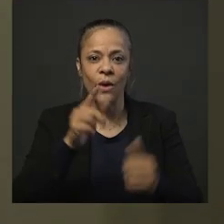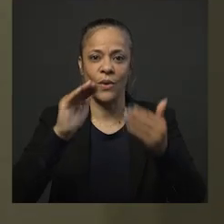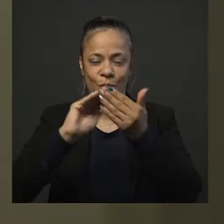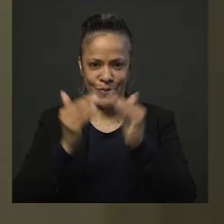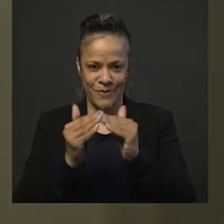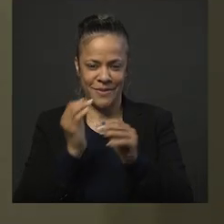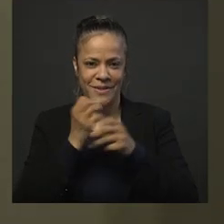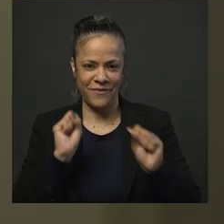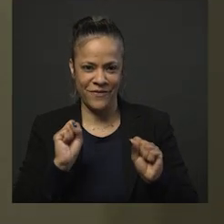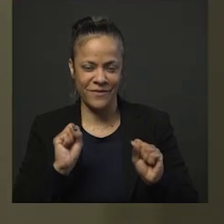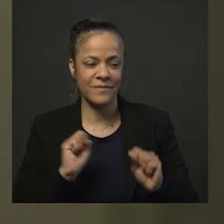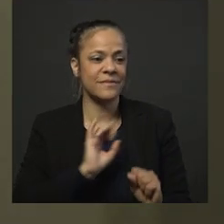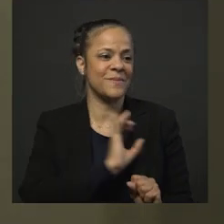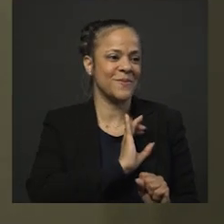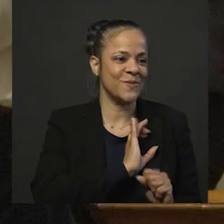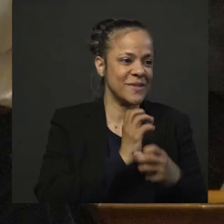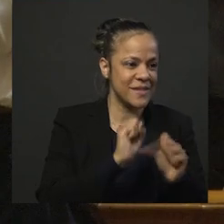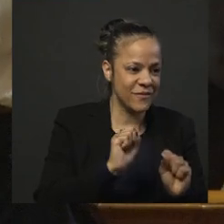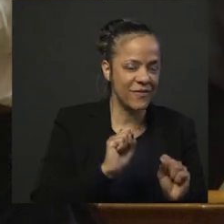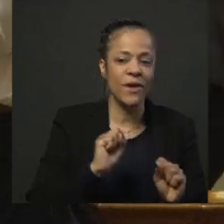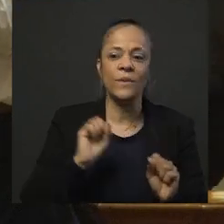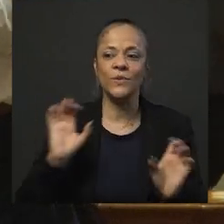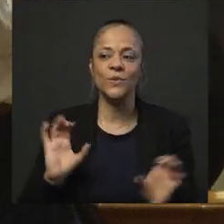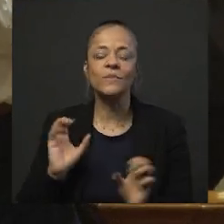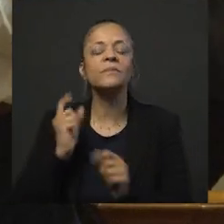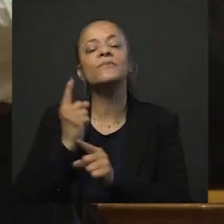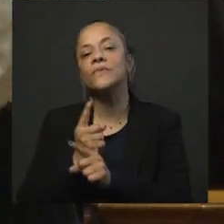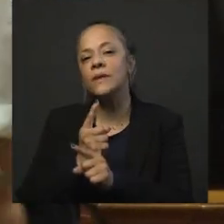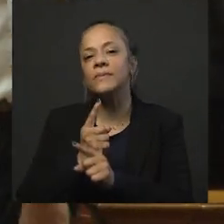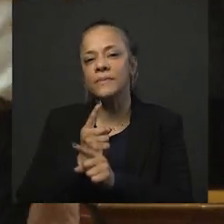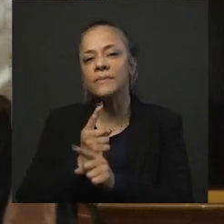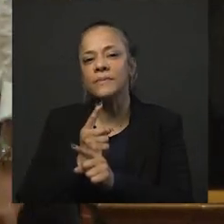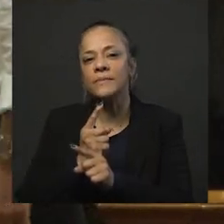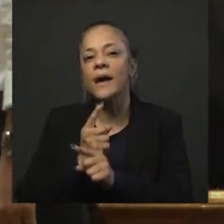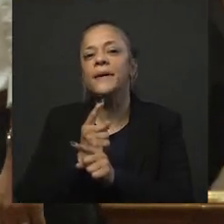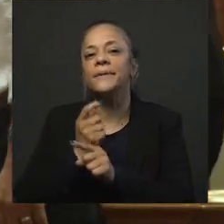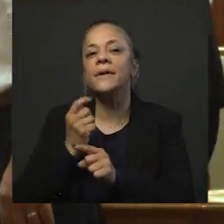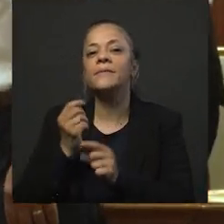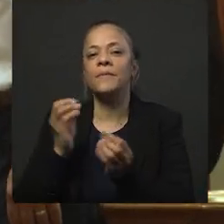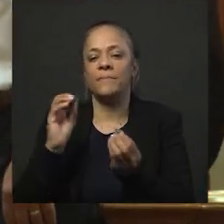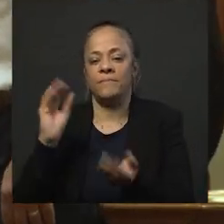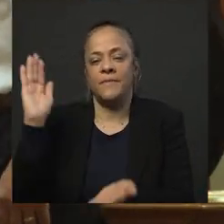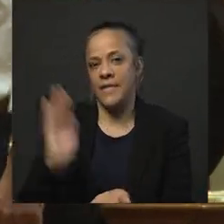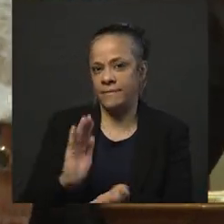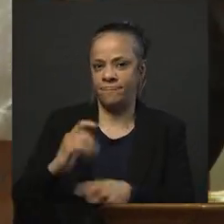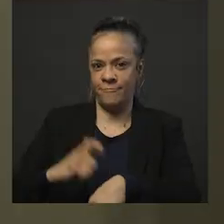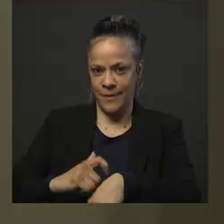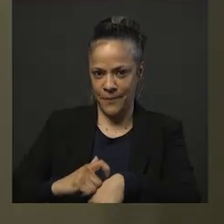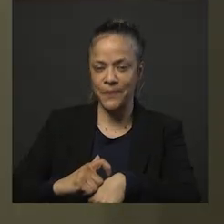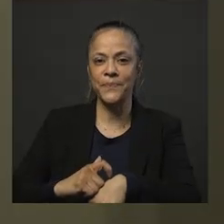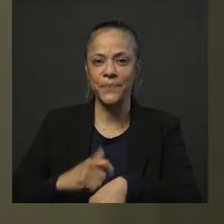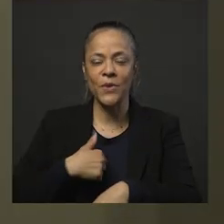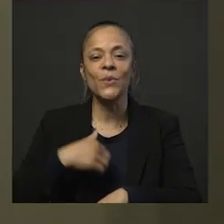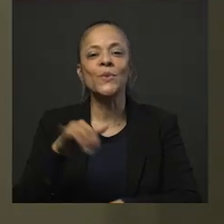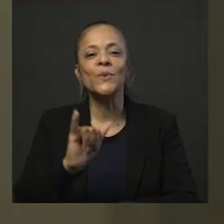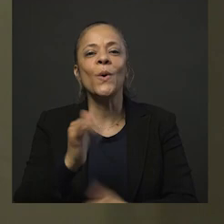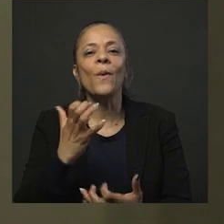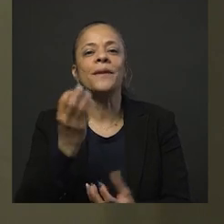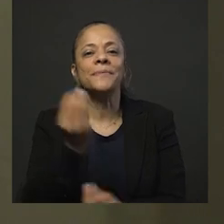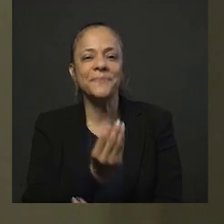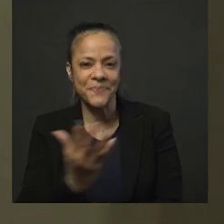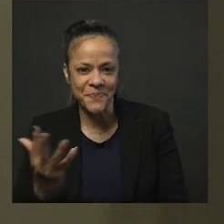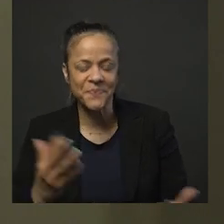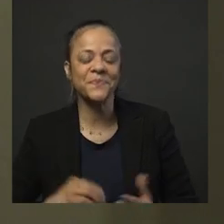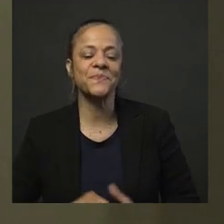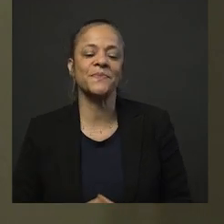the community is safe and the offices are safe and we're doing things right and in a shorter amount of time. I also want to be able to share